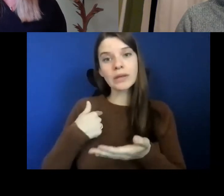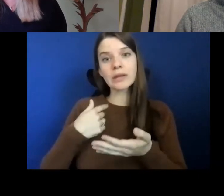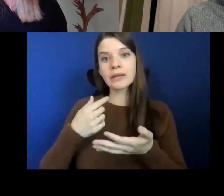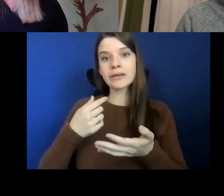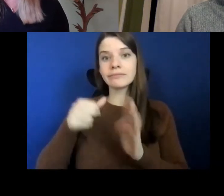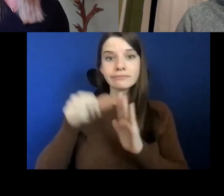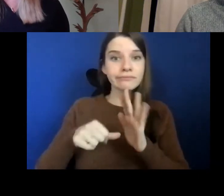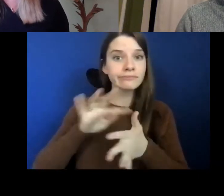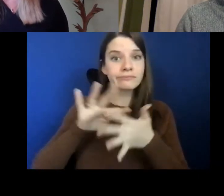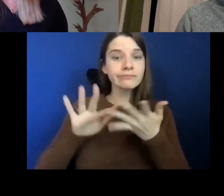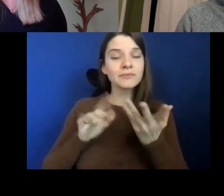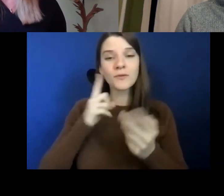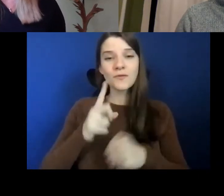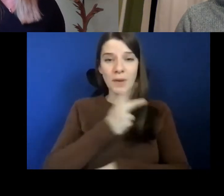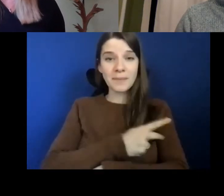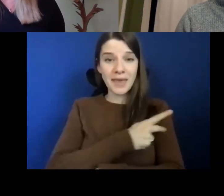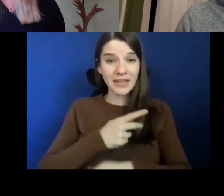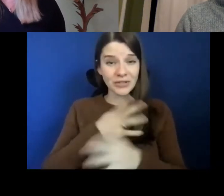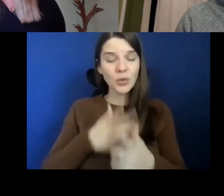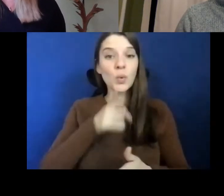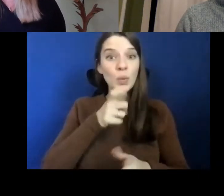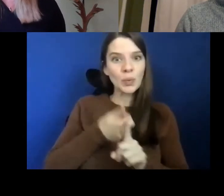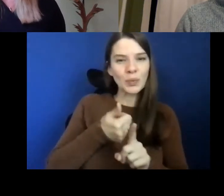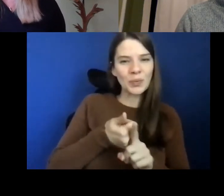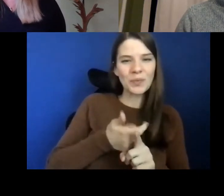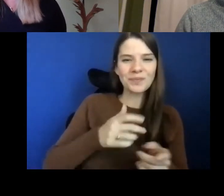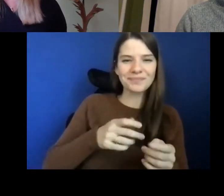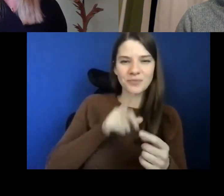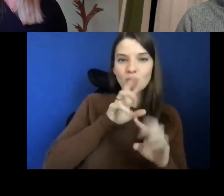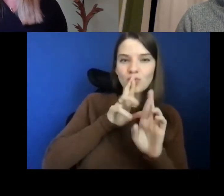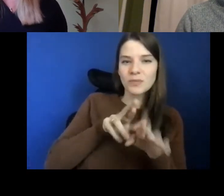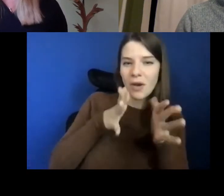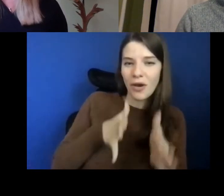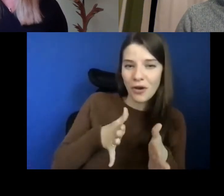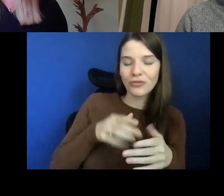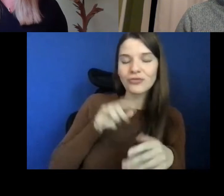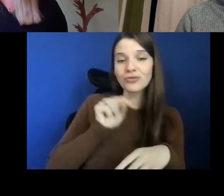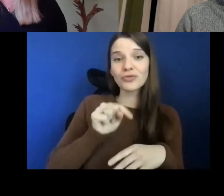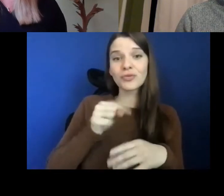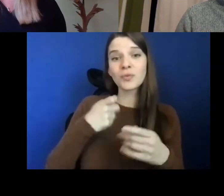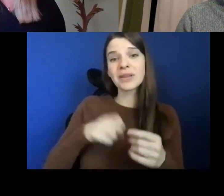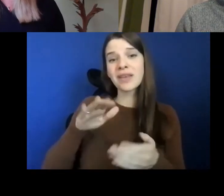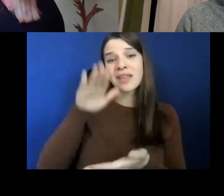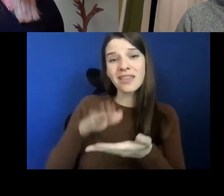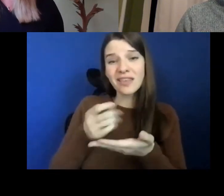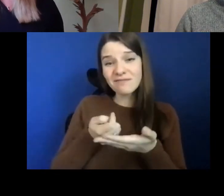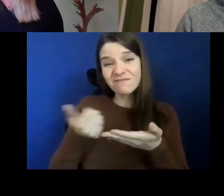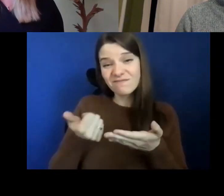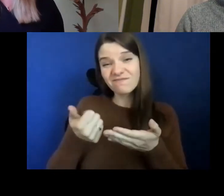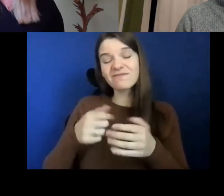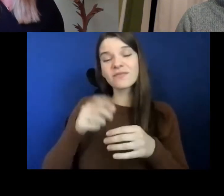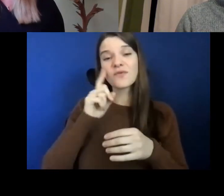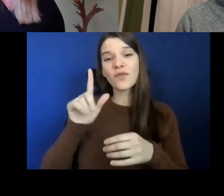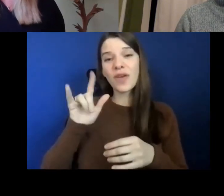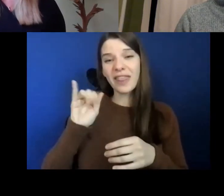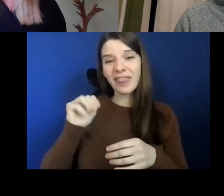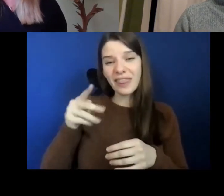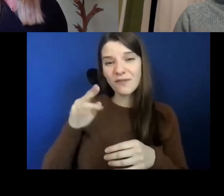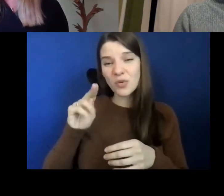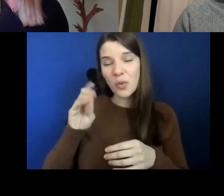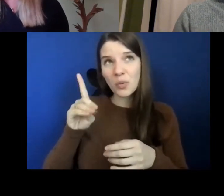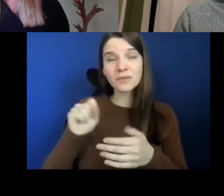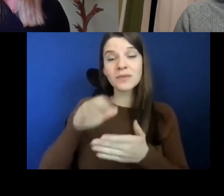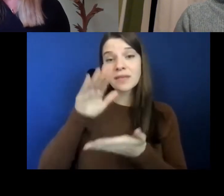that are responders, in that we can do less surgery, less evaluation of lymph nodes, and potentially reduce the amount and